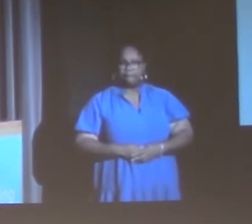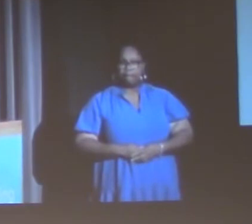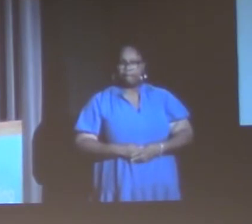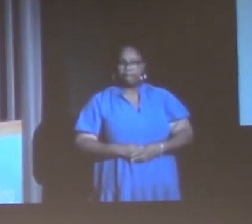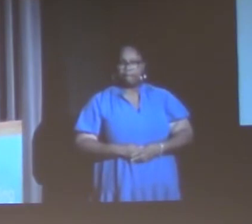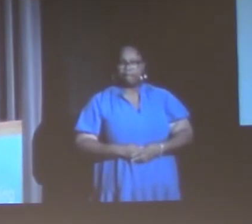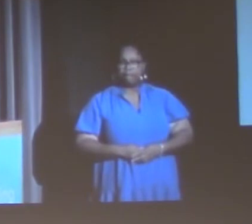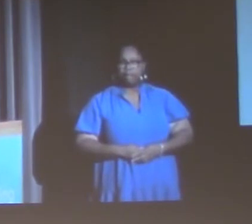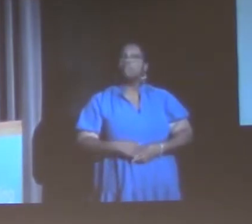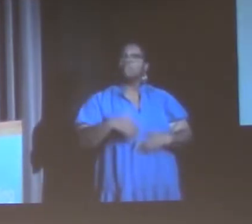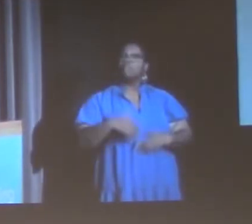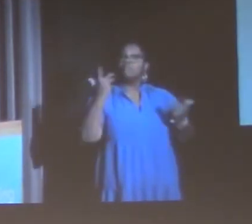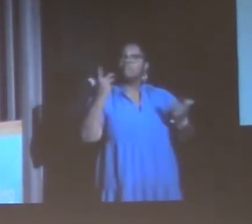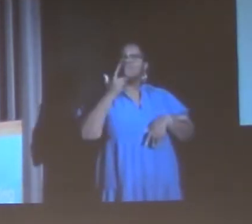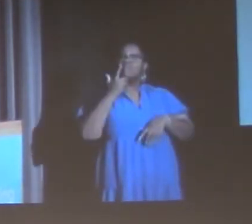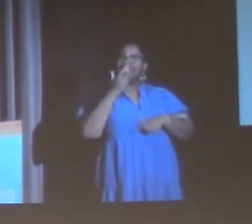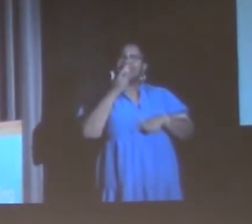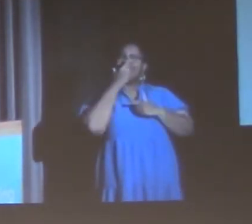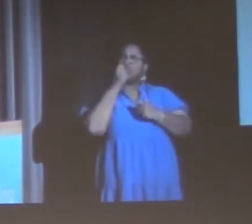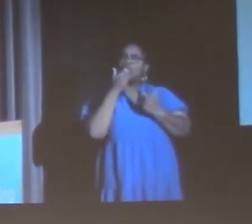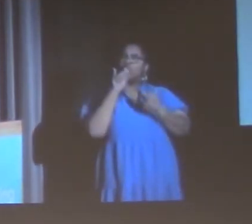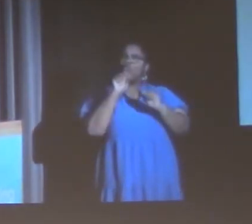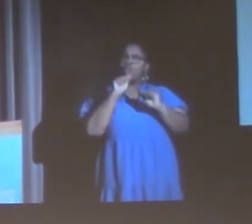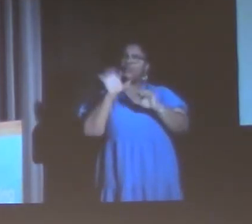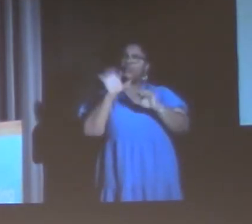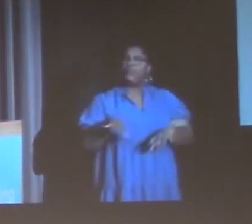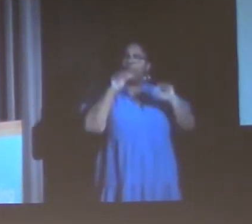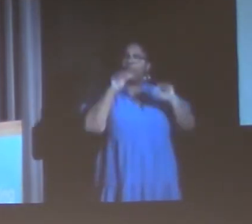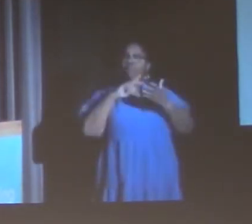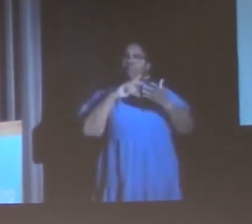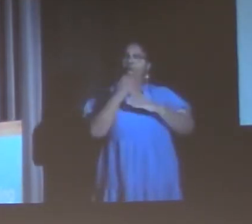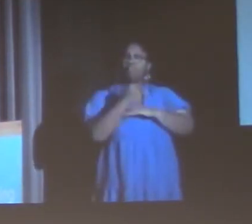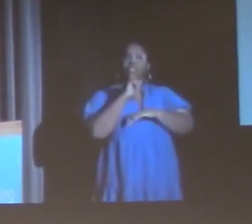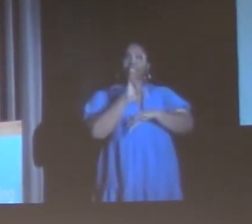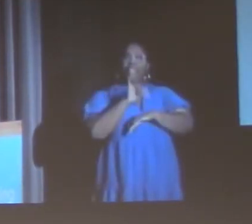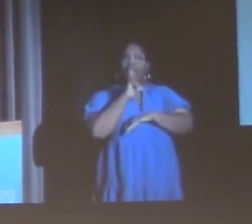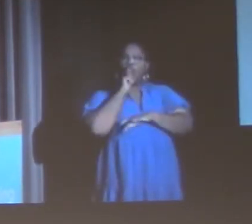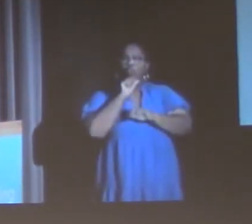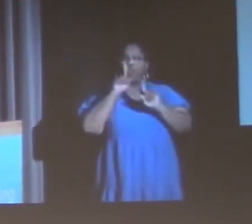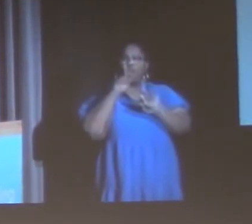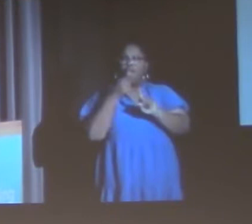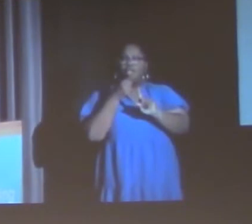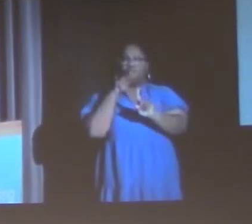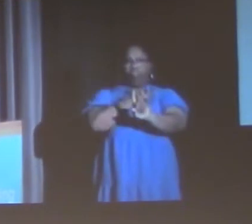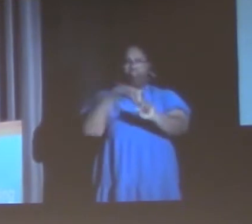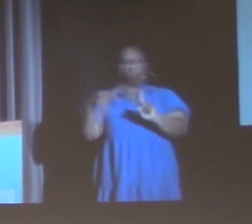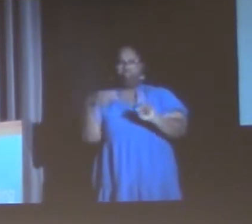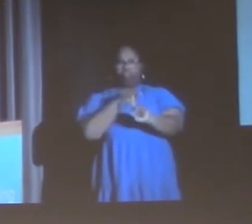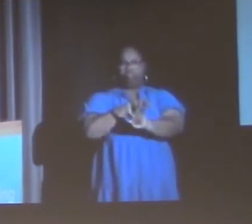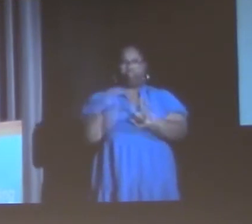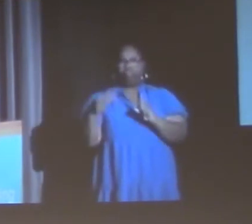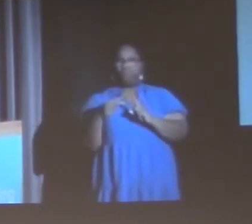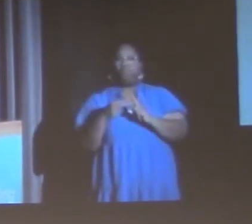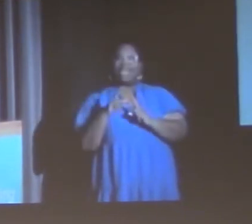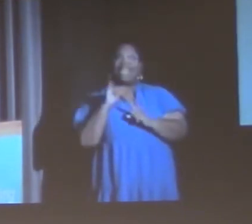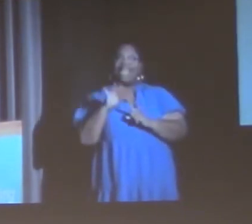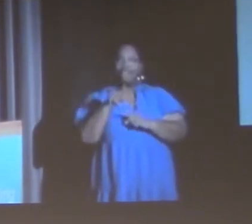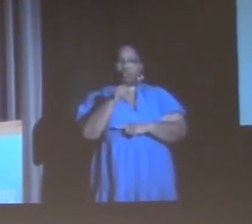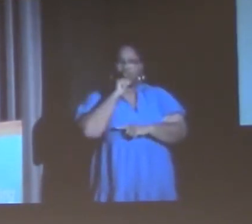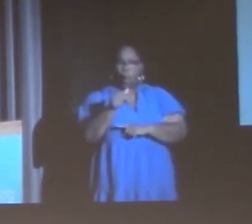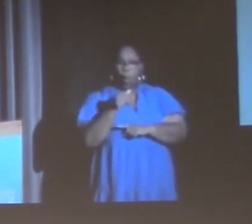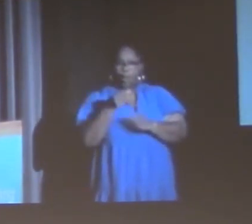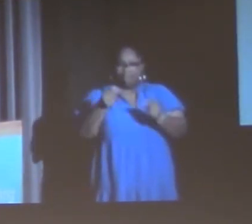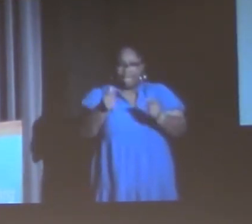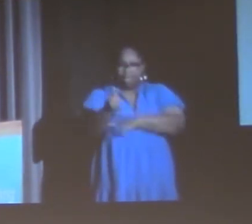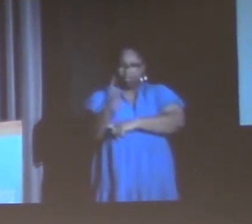projects that don't necessarily try to frame the question in that way. And why does it raise so much pushback when you're not immediately